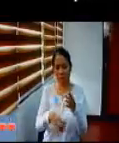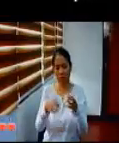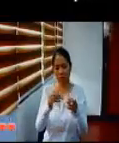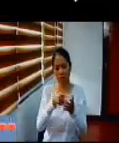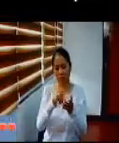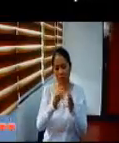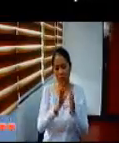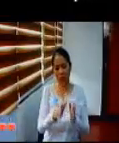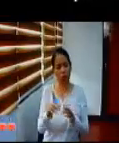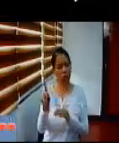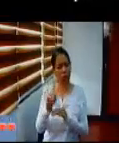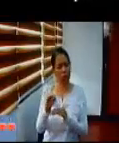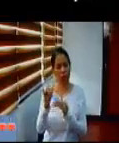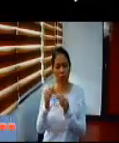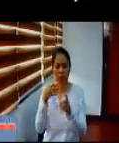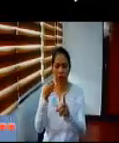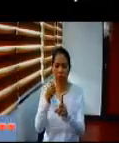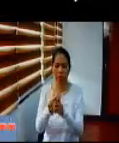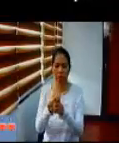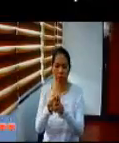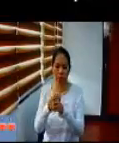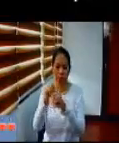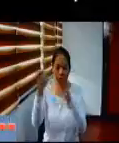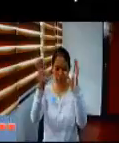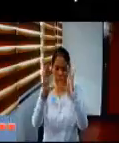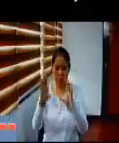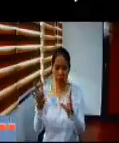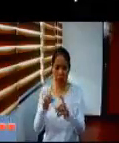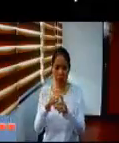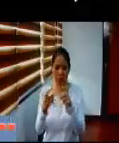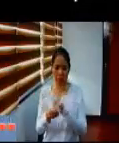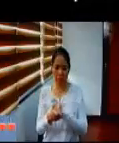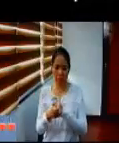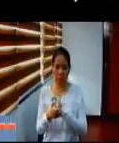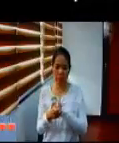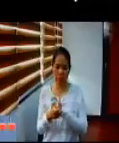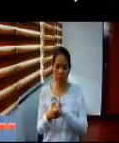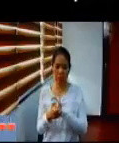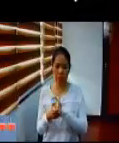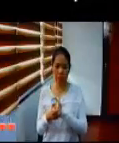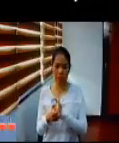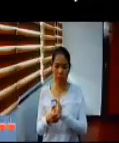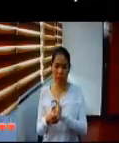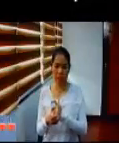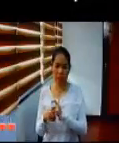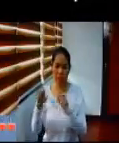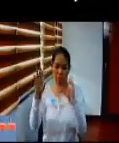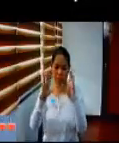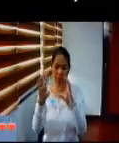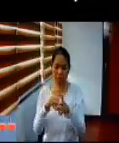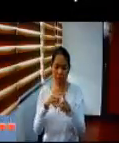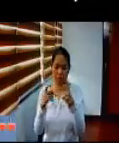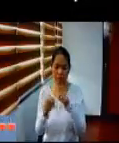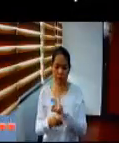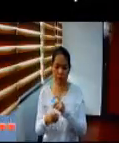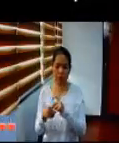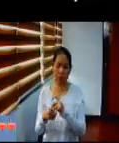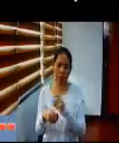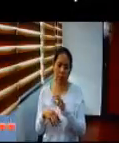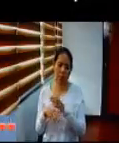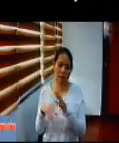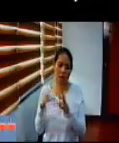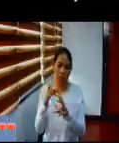of climate change on this? Your Honors, climate change further exacerbates and makes it difficult to recover the